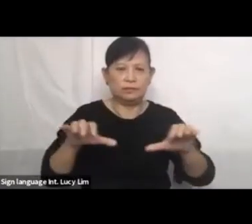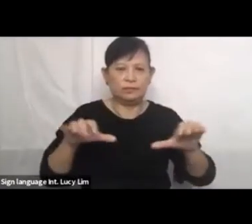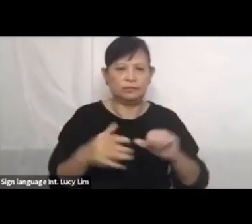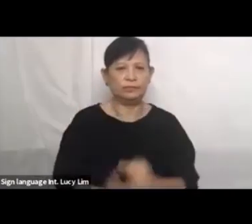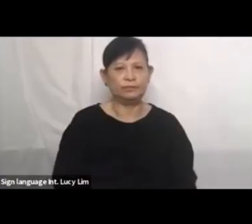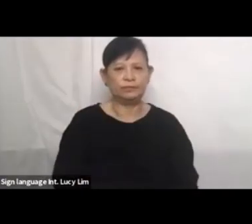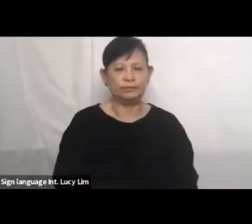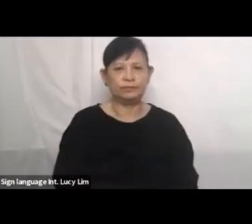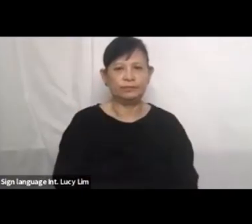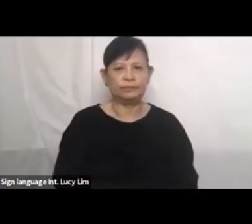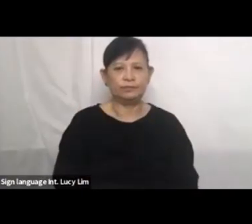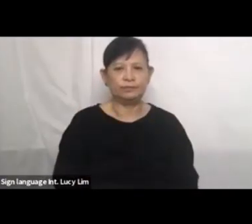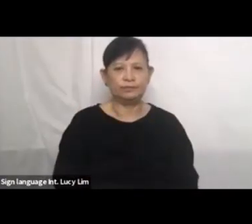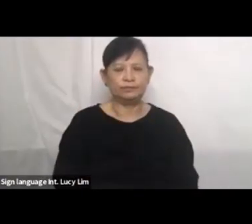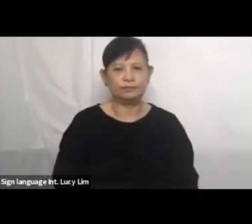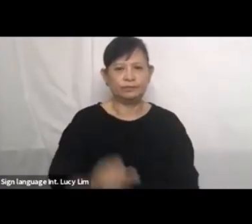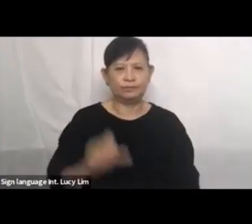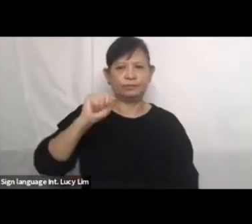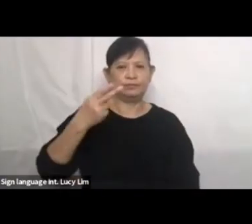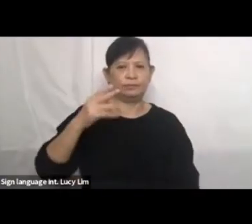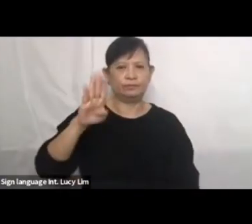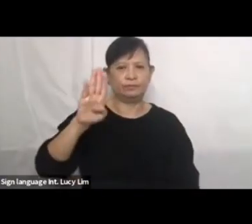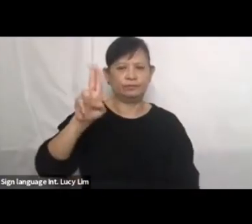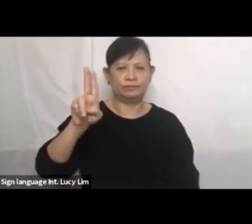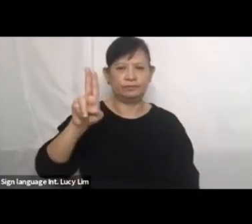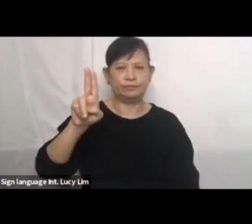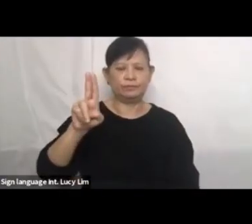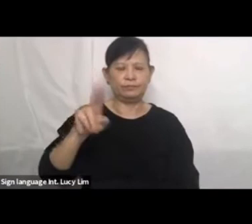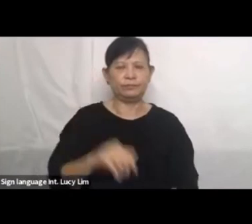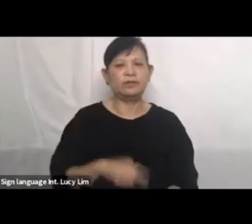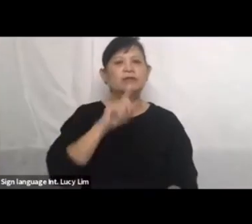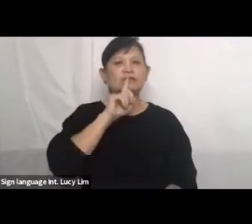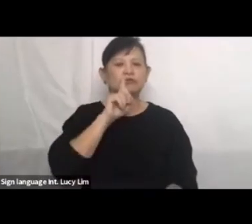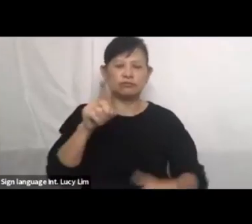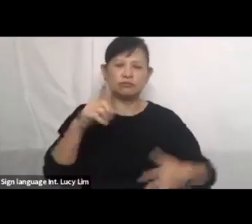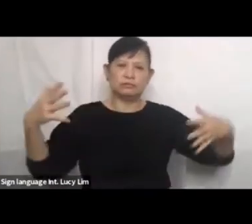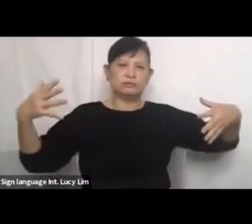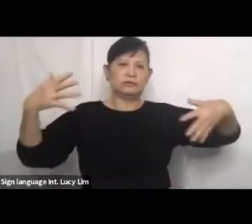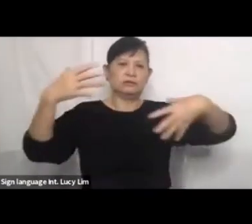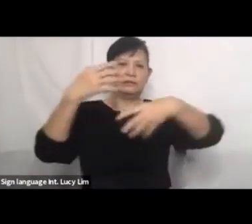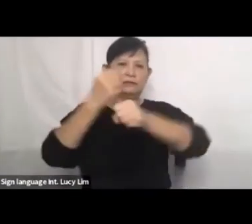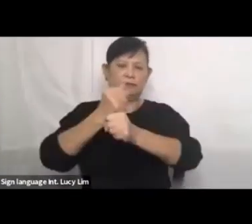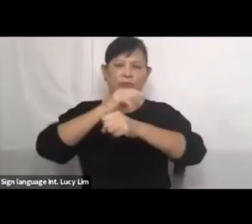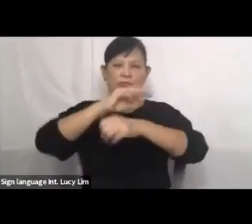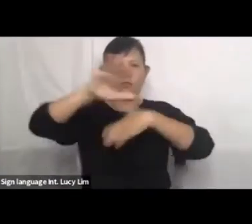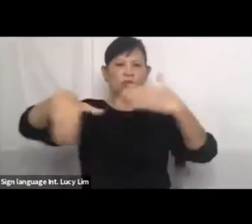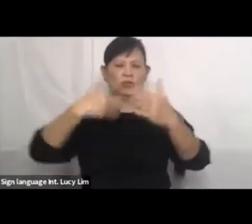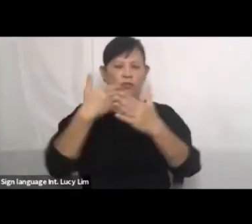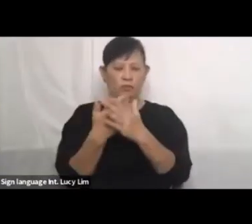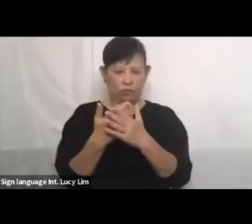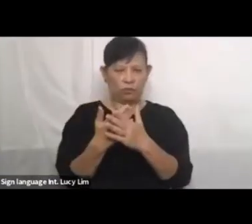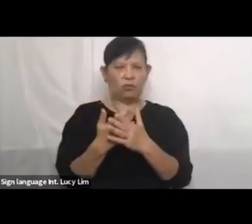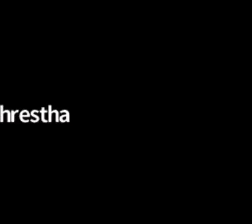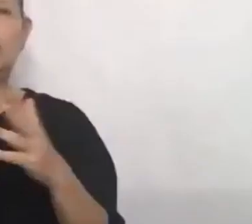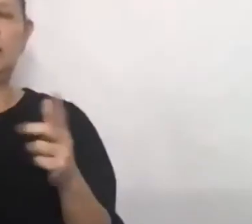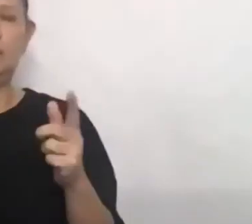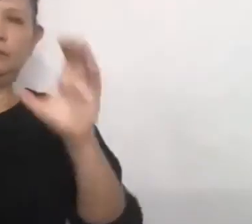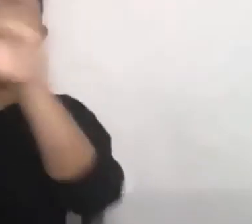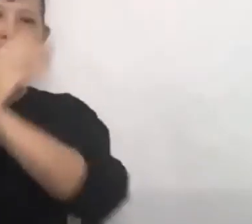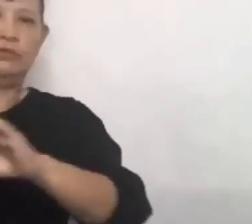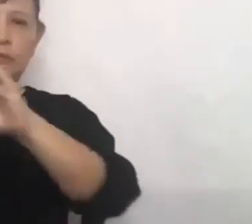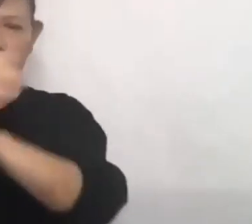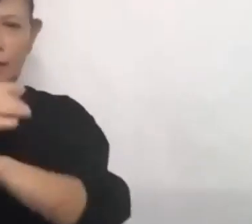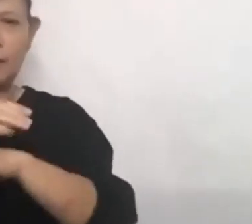say? The question really sums up all the challenges faced in Nepal, and being so